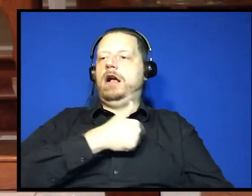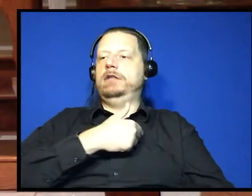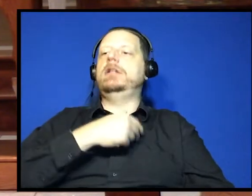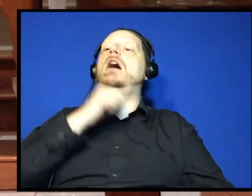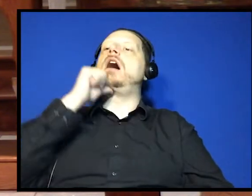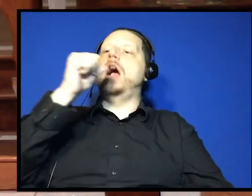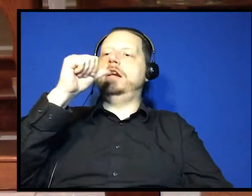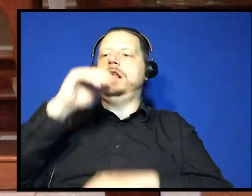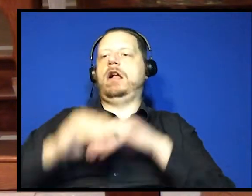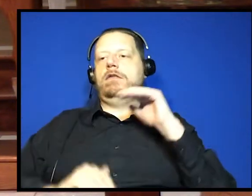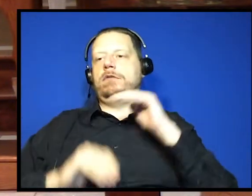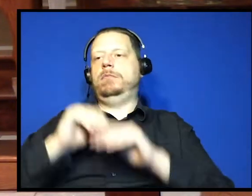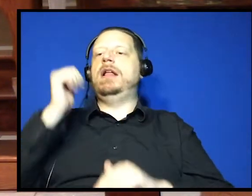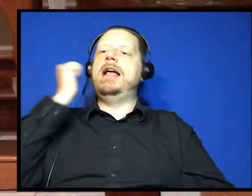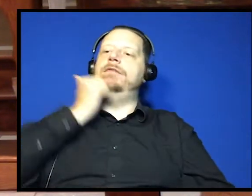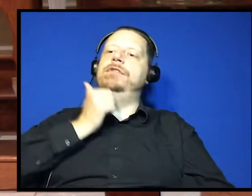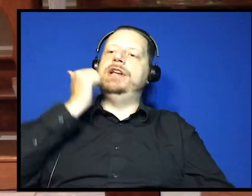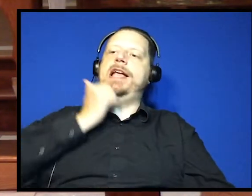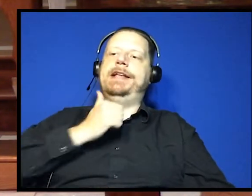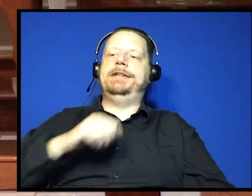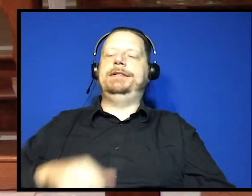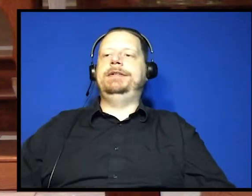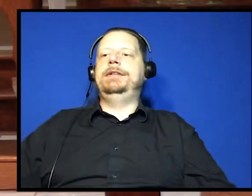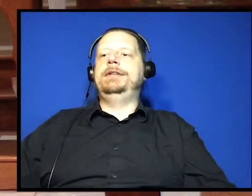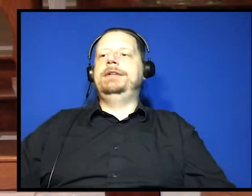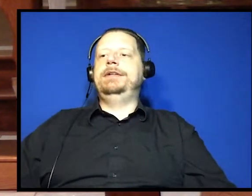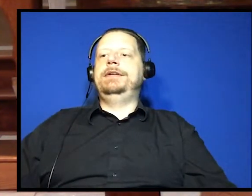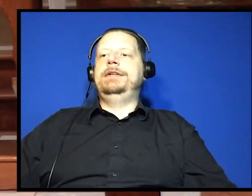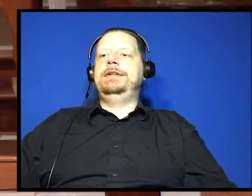uncomfortable every day.